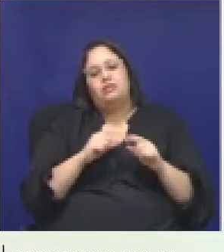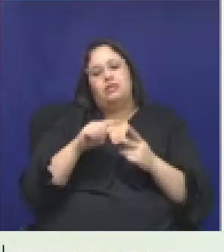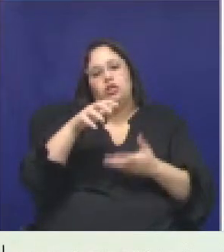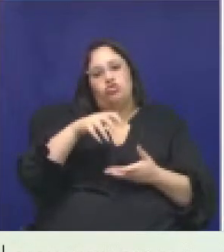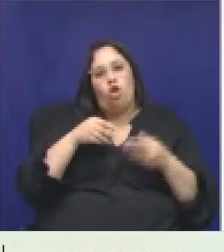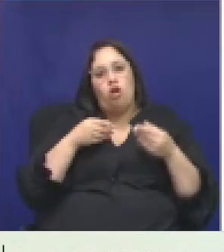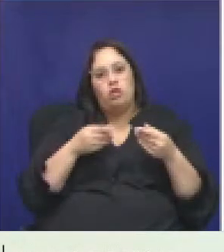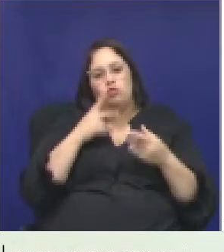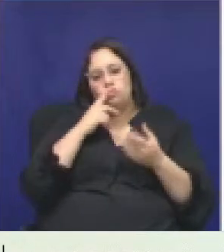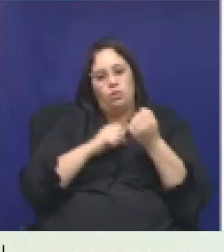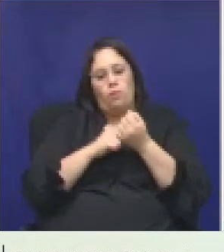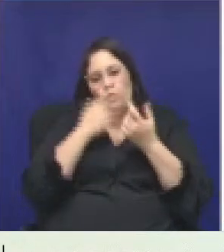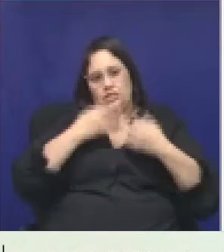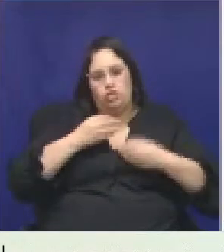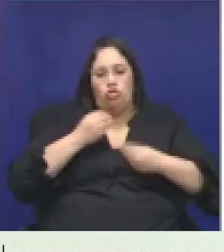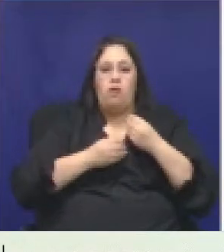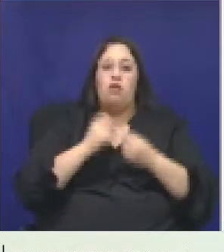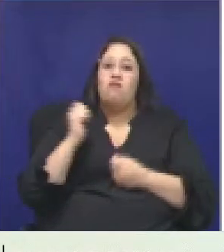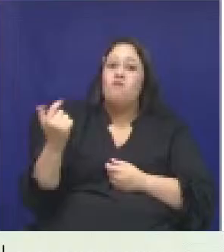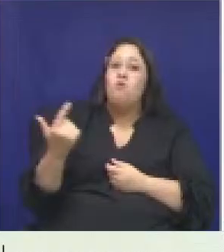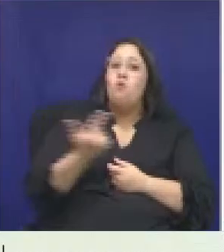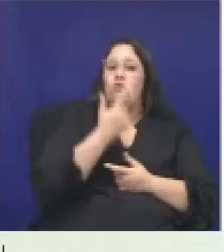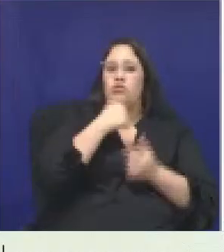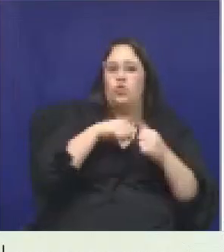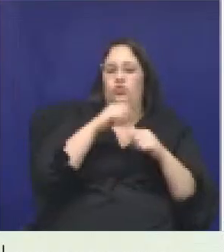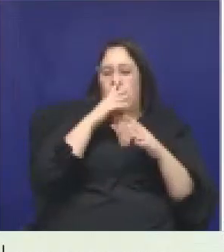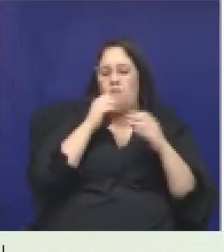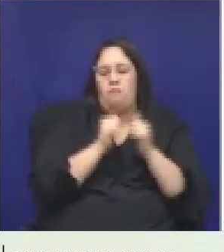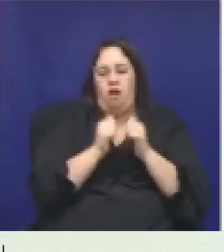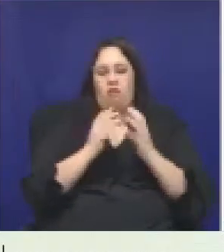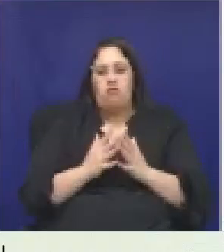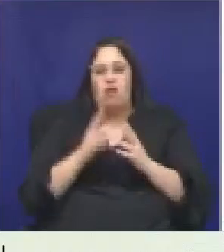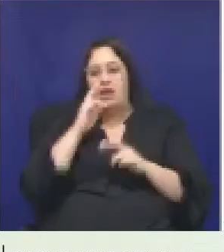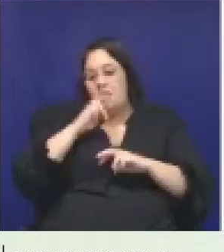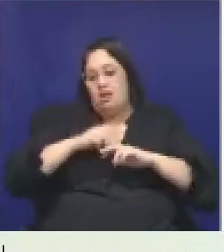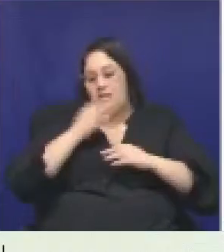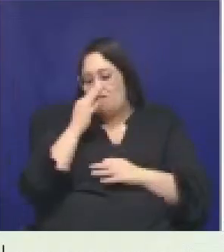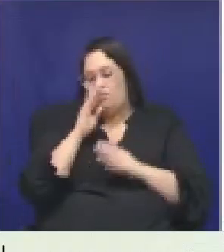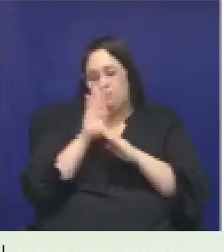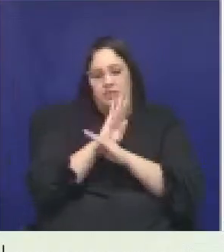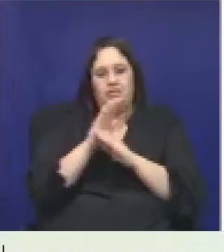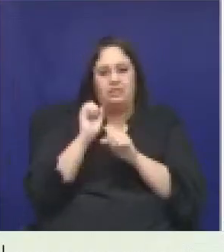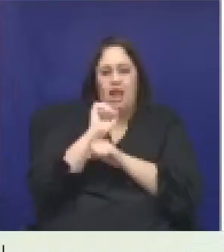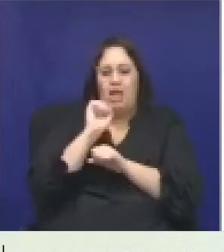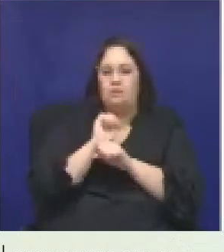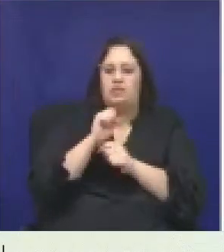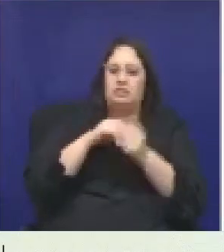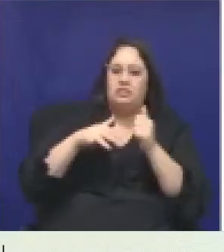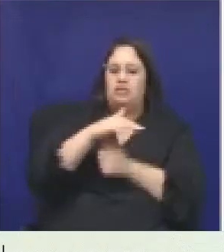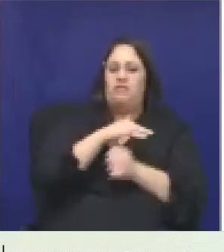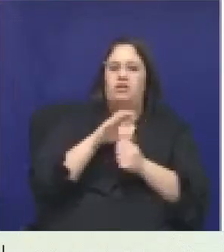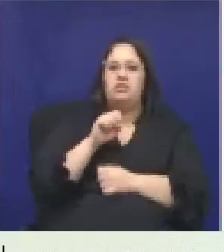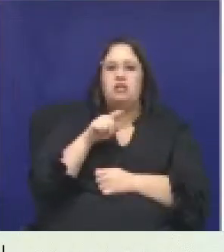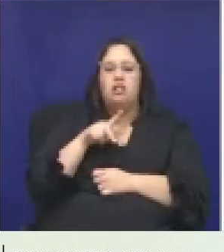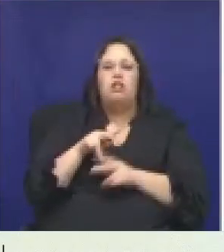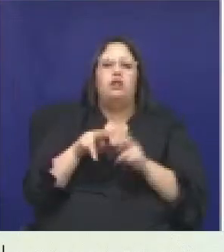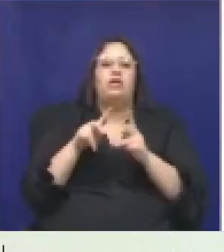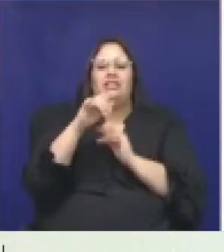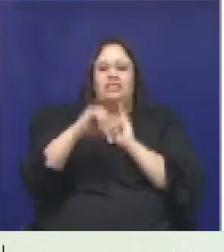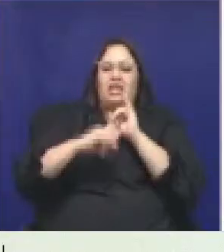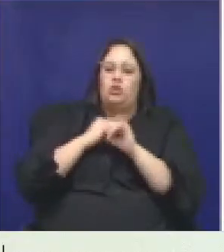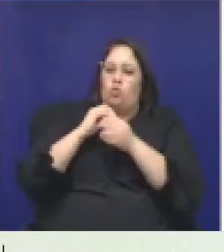to support decision-making for all social partners, be it government, business, labor, civil society,